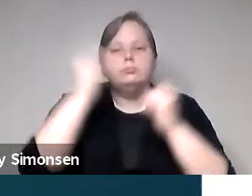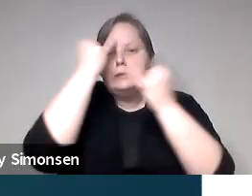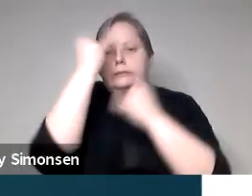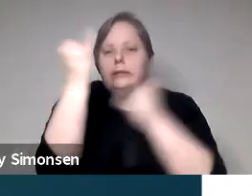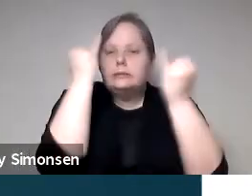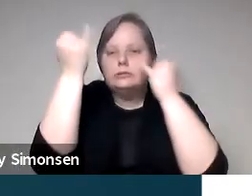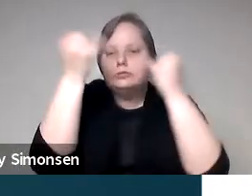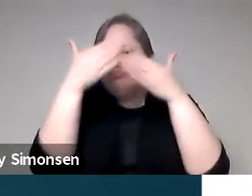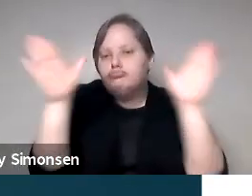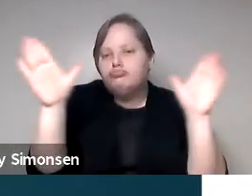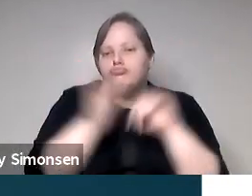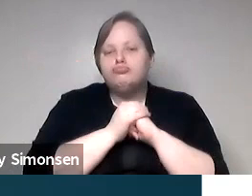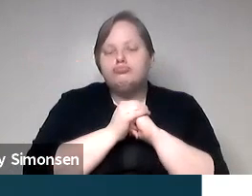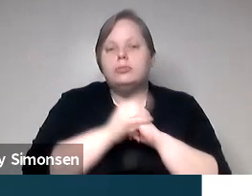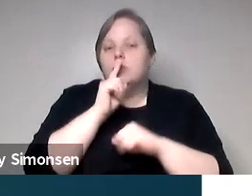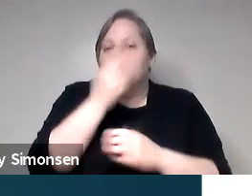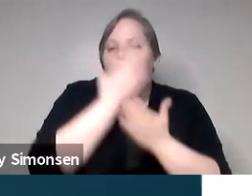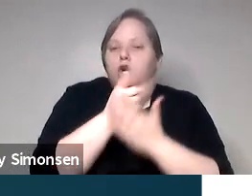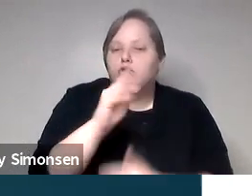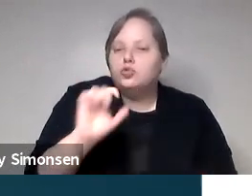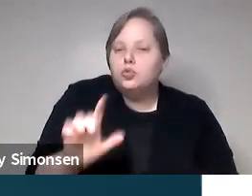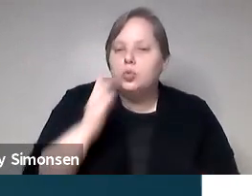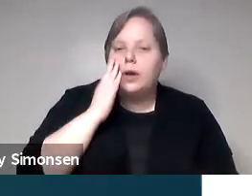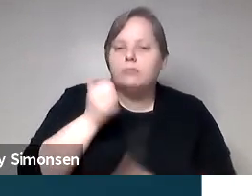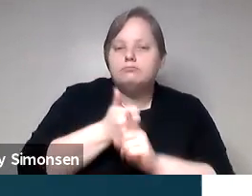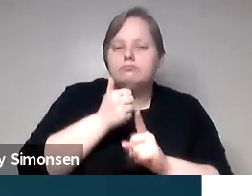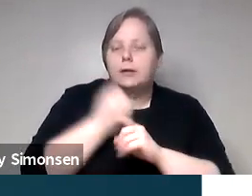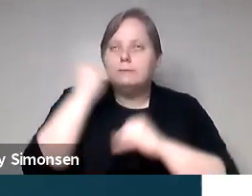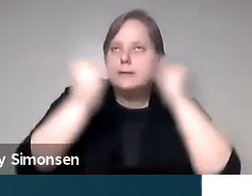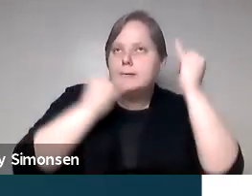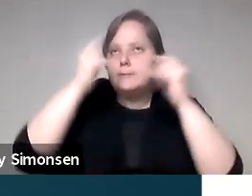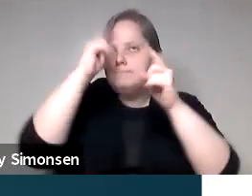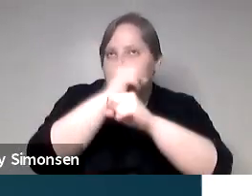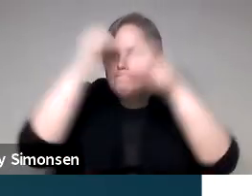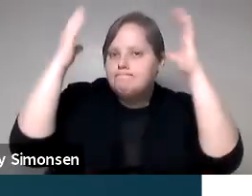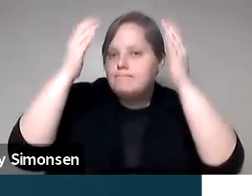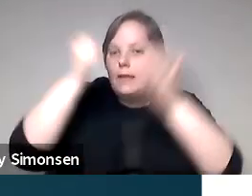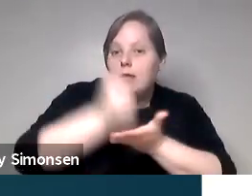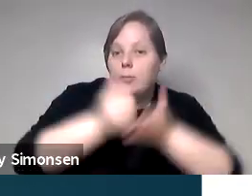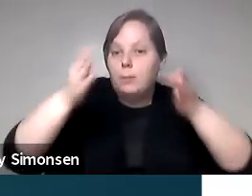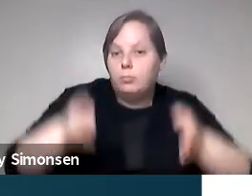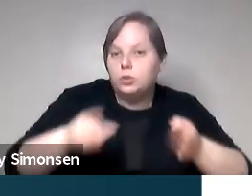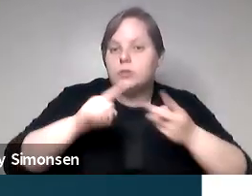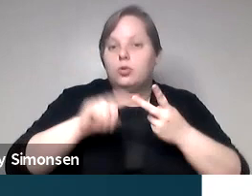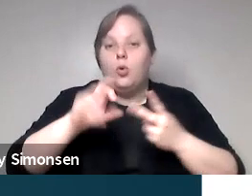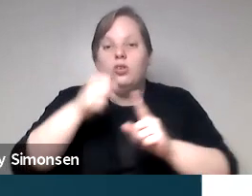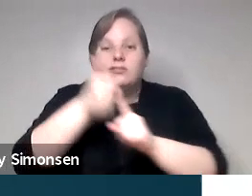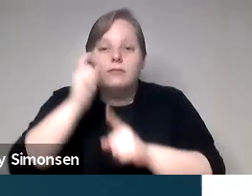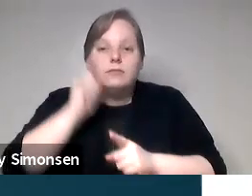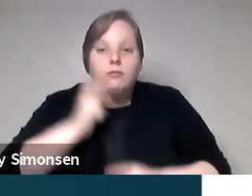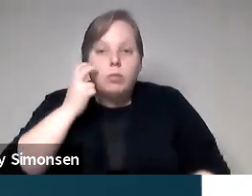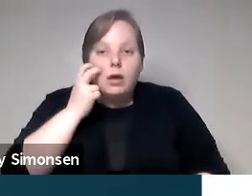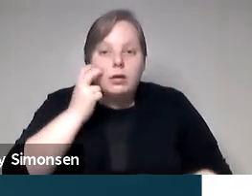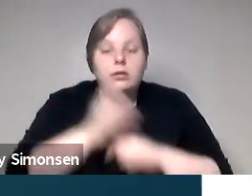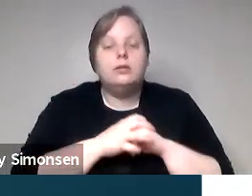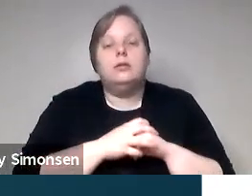good tool to give you some ideas when you are helping a consumer, or you yourself are deafblind and